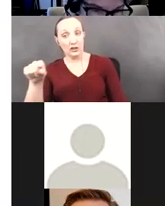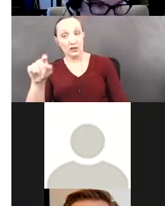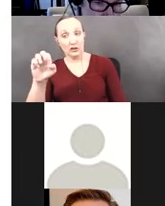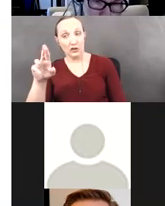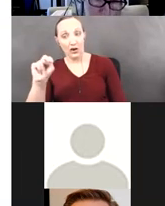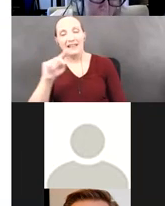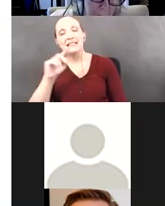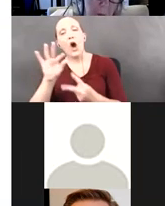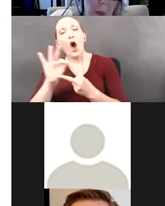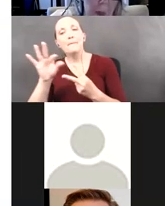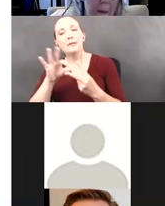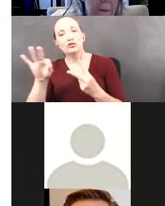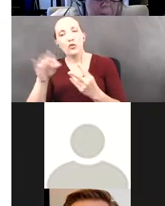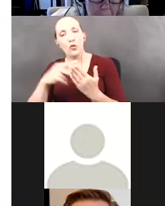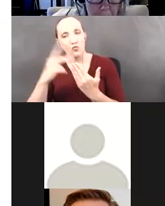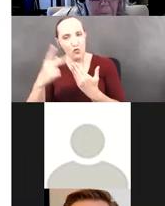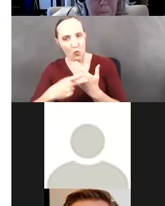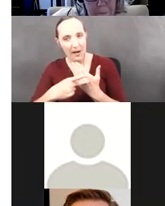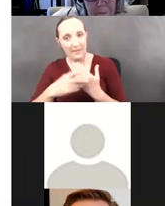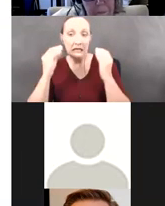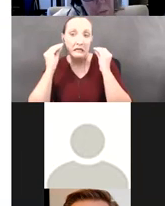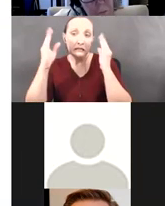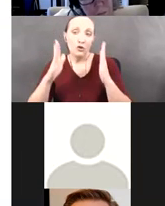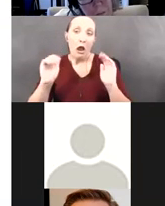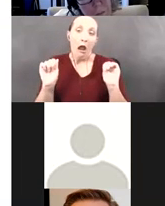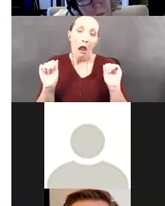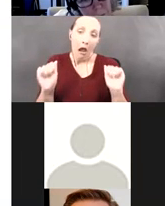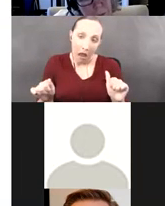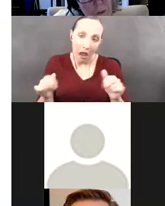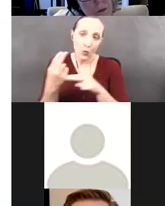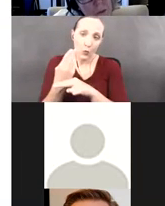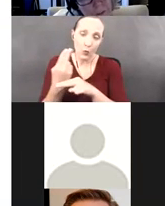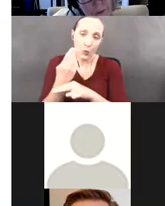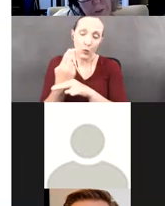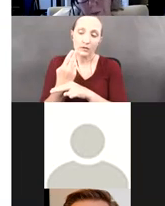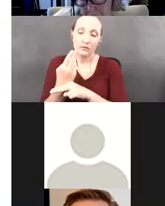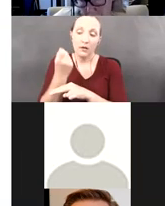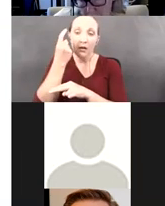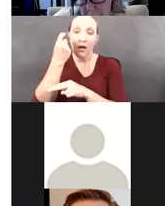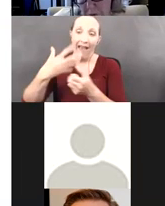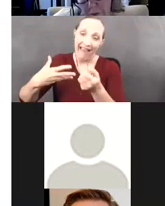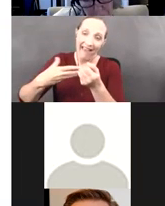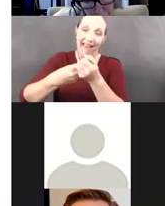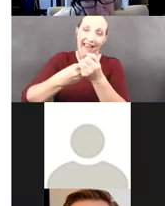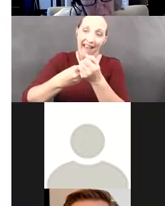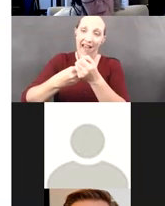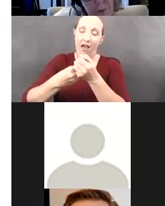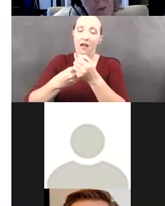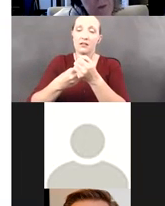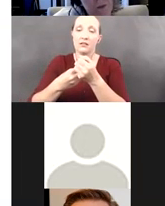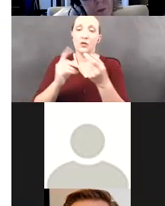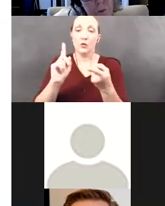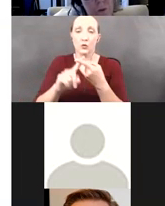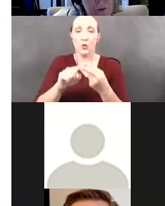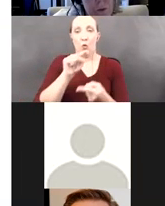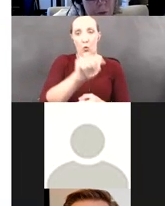that a suplementario teacher es un can programa use optativo que el maestro puede utilizar. above and beyond the core